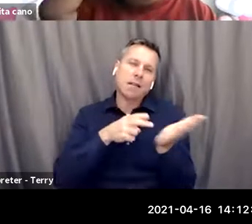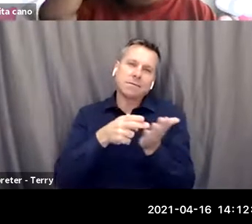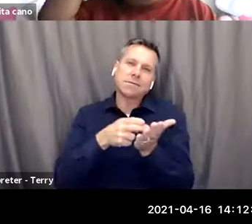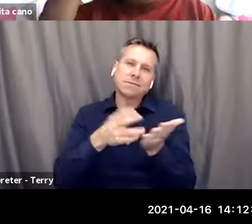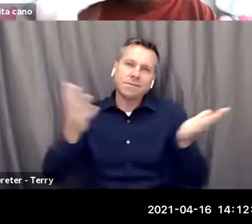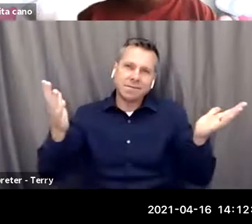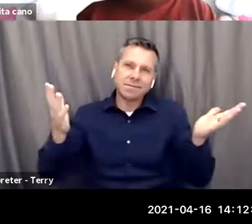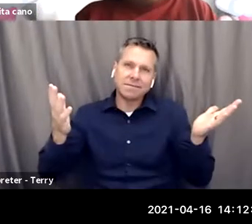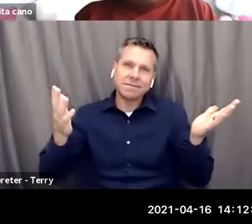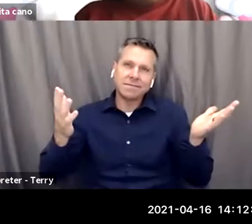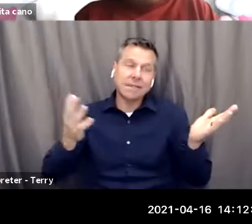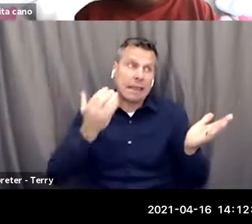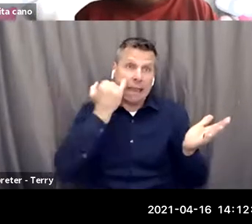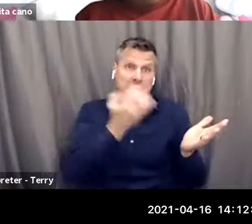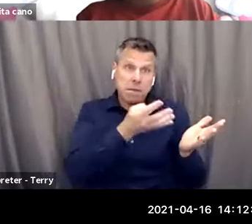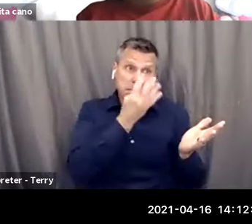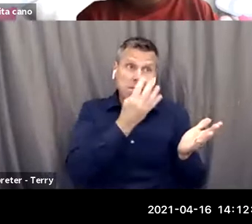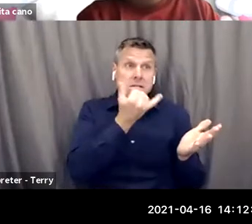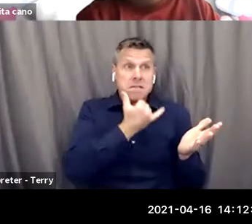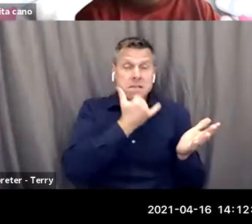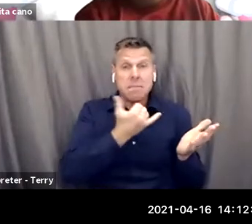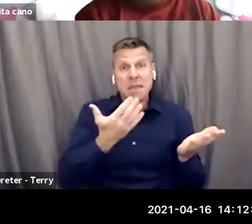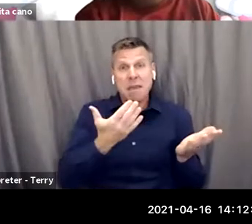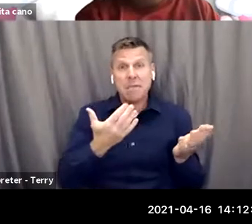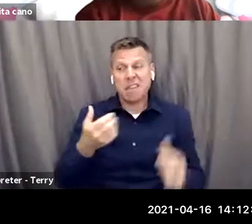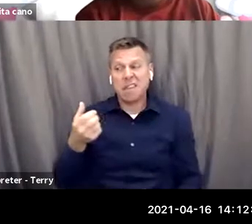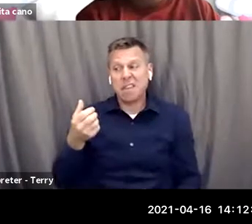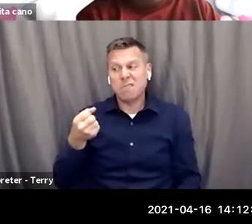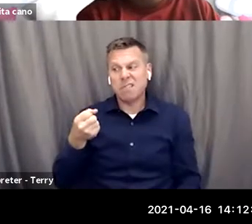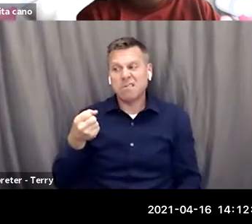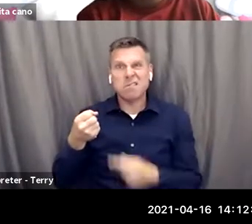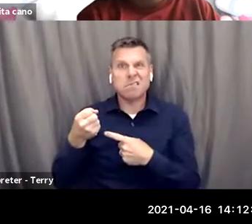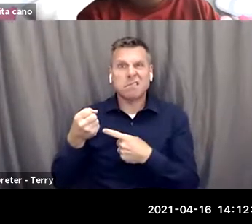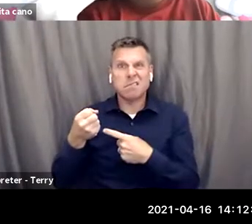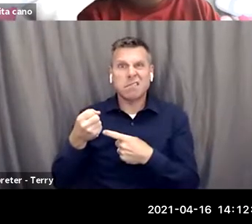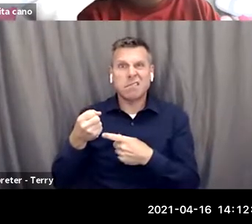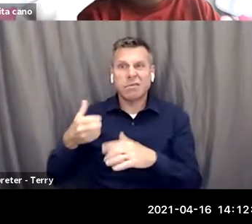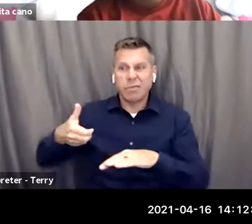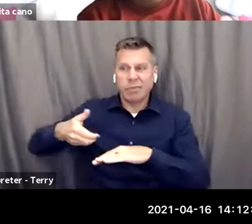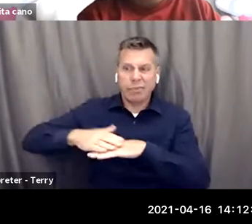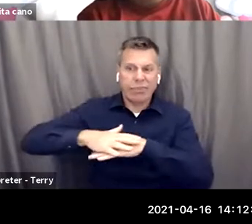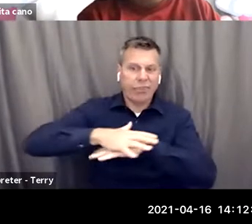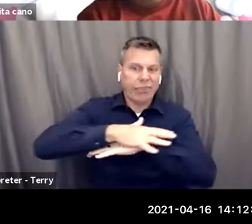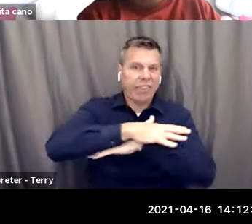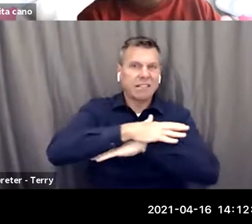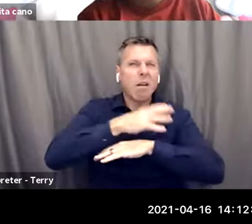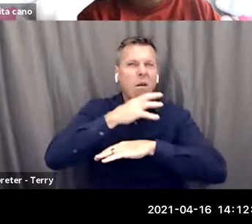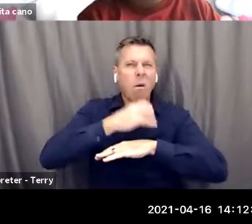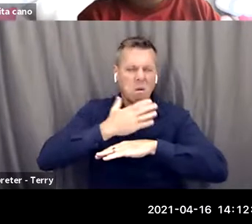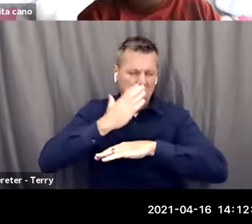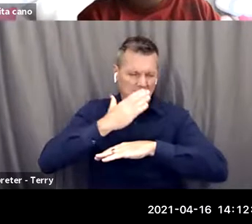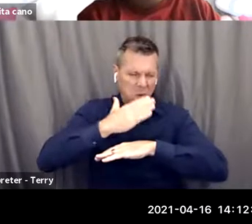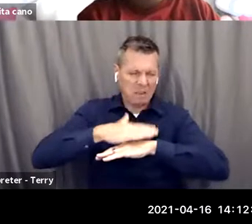made a mess. Maybe your mess is milk and it's old and it's stinky and it's going to take some work to clean up, but you can clean it up.